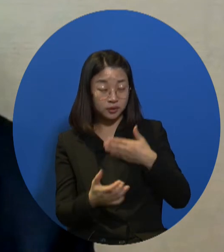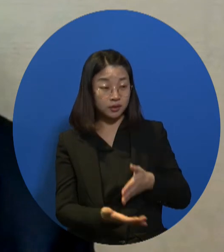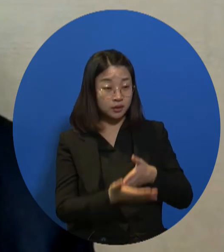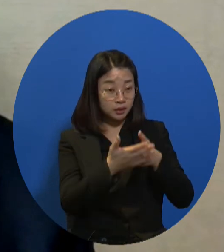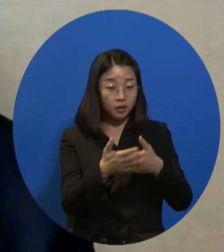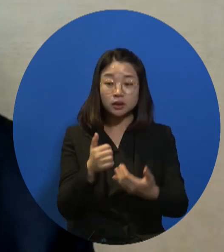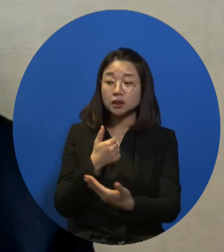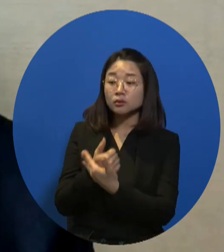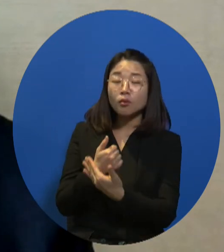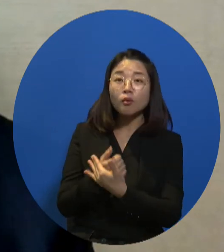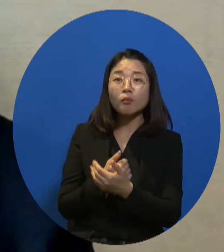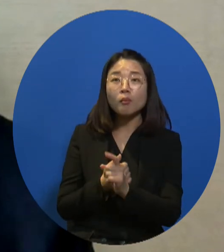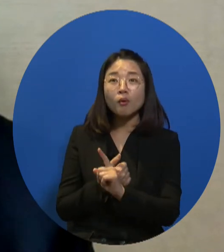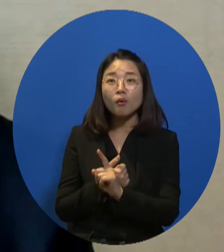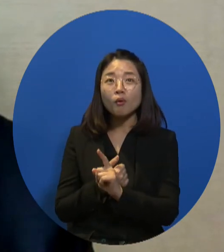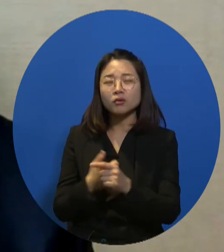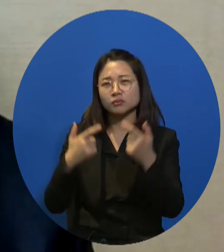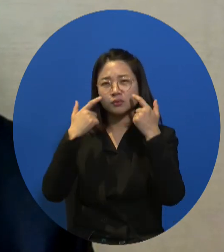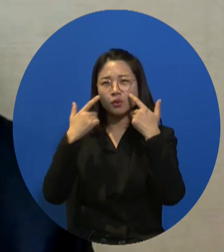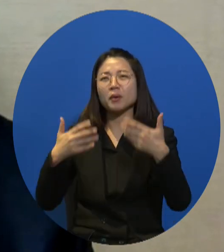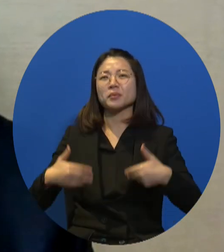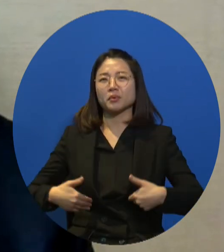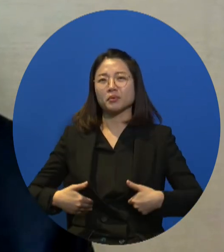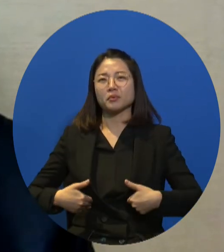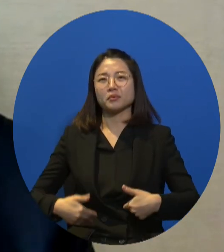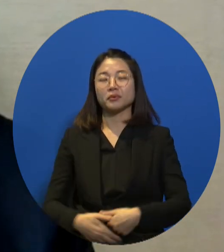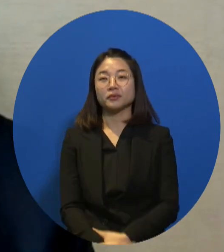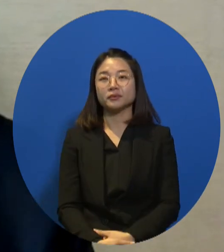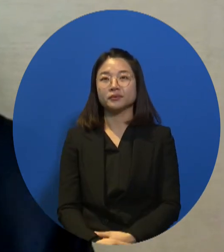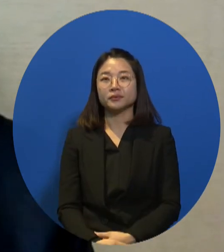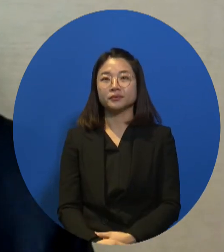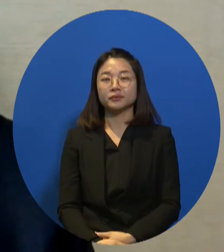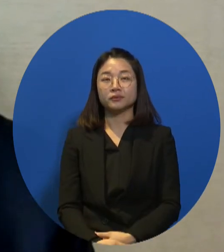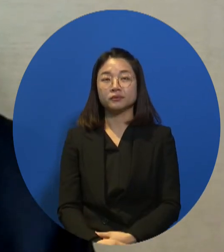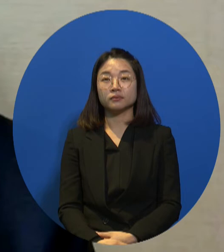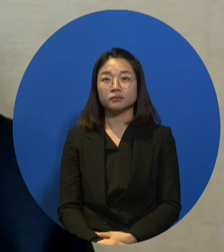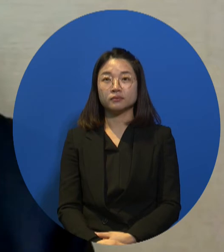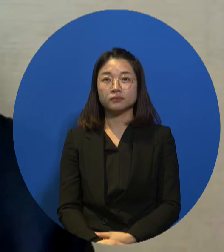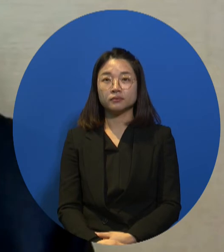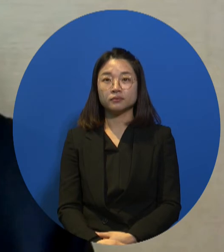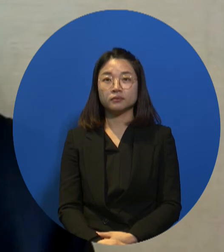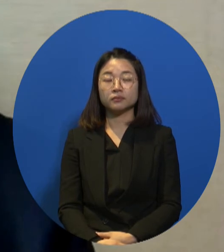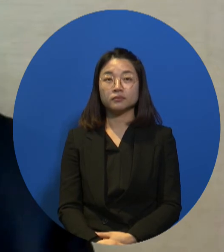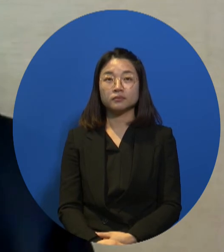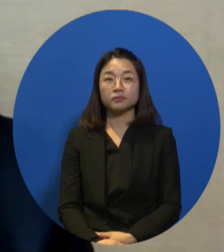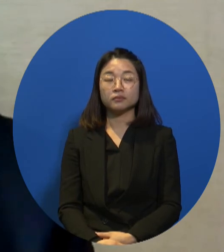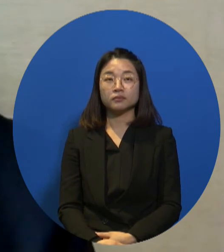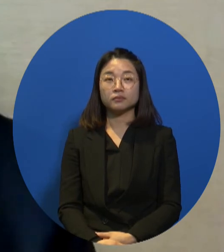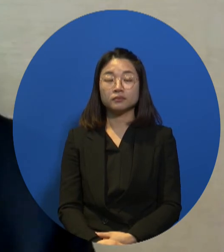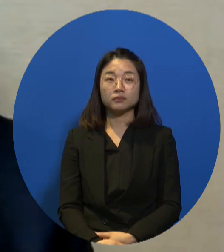for individual complaint processes, I believe that we need to put in place support mechanism.